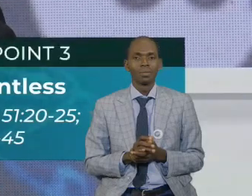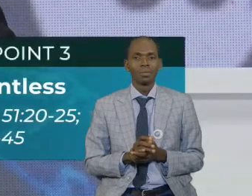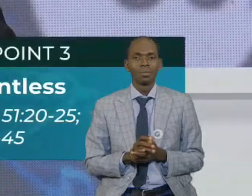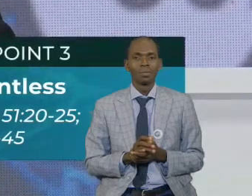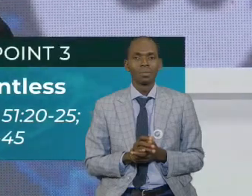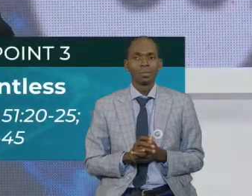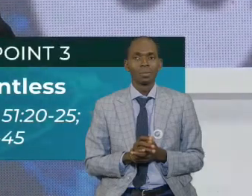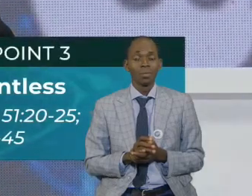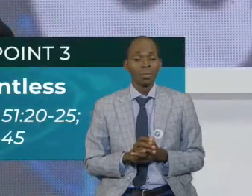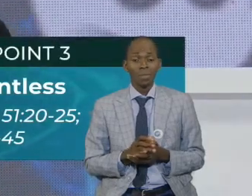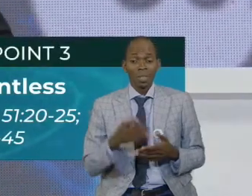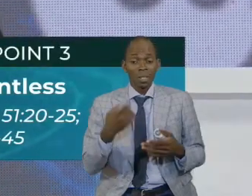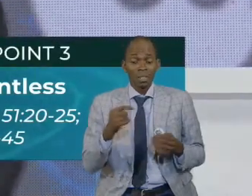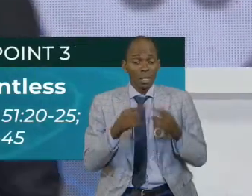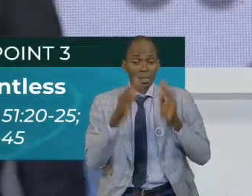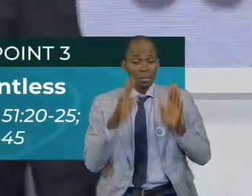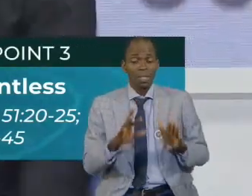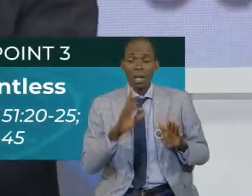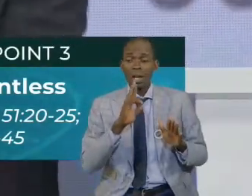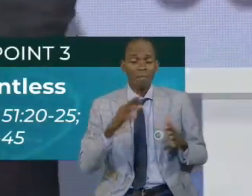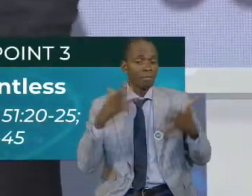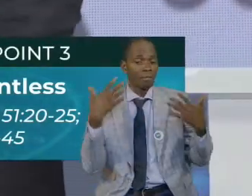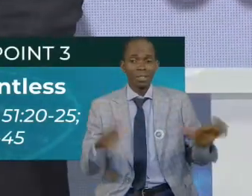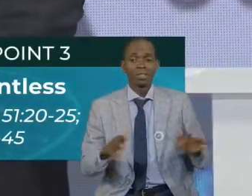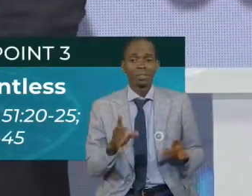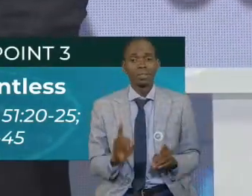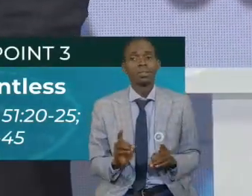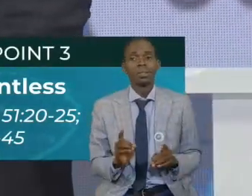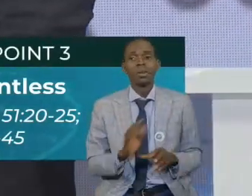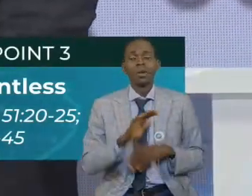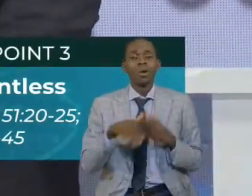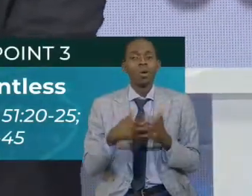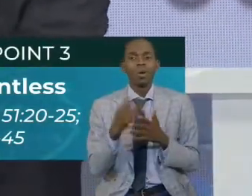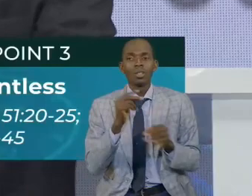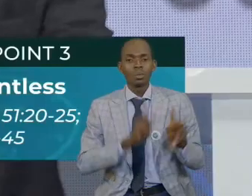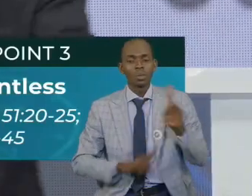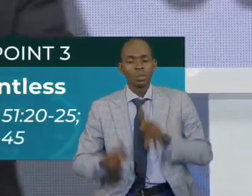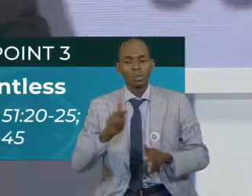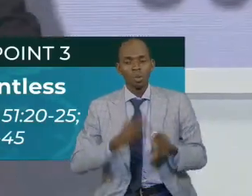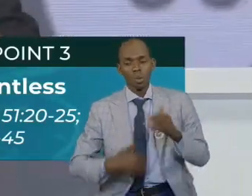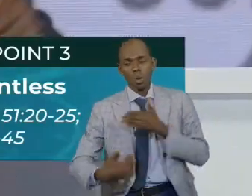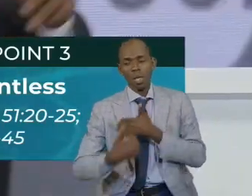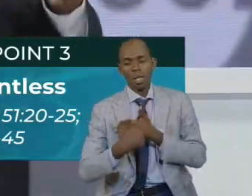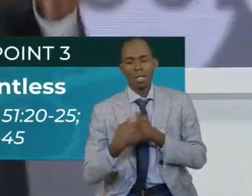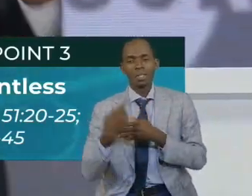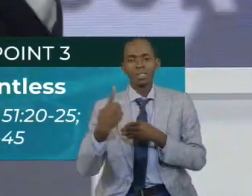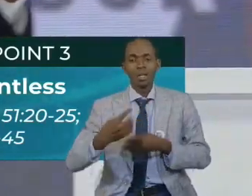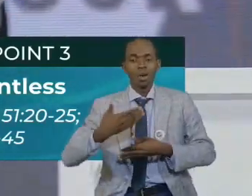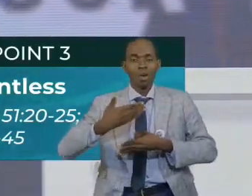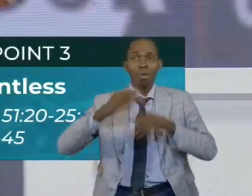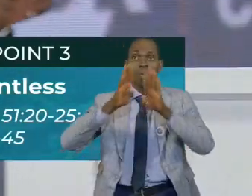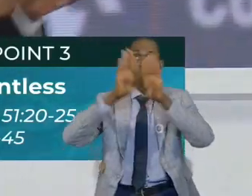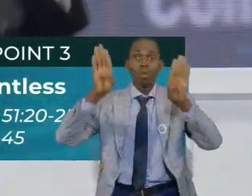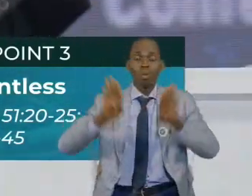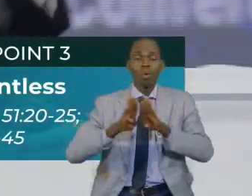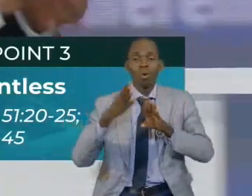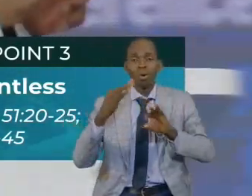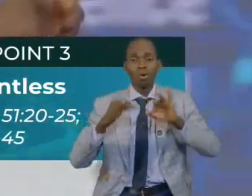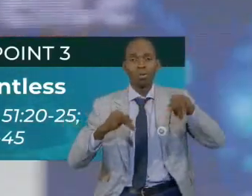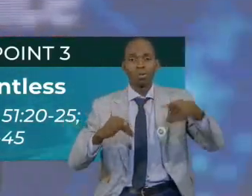Already they are finished. All those people behind the wall of Jericho, they were restless, they